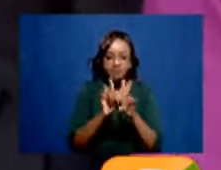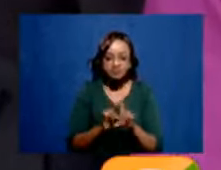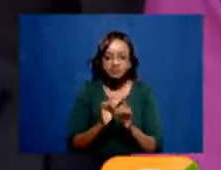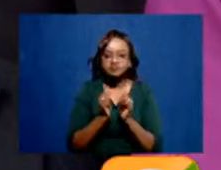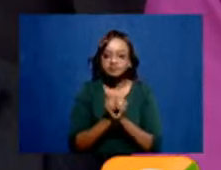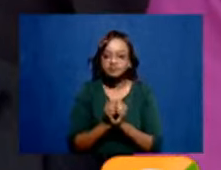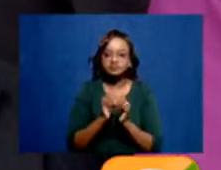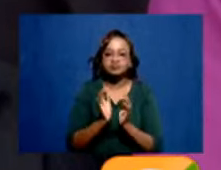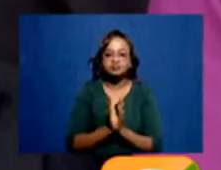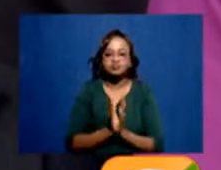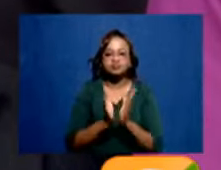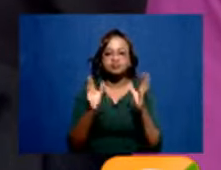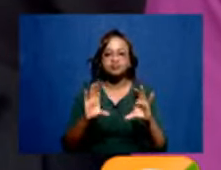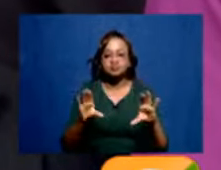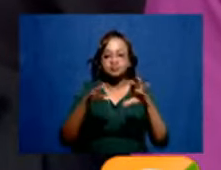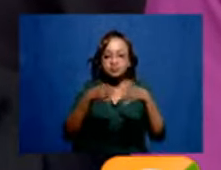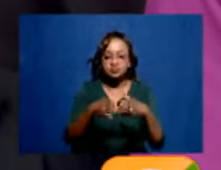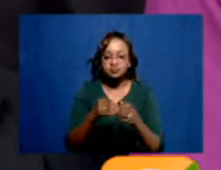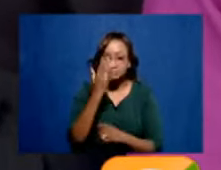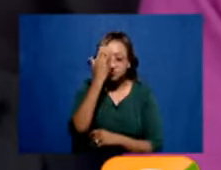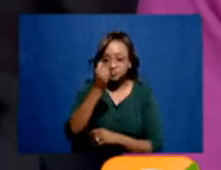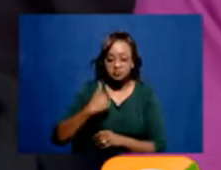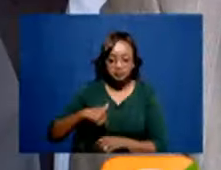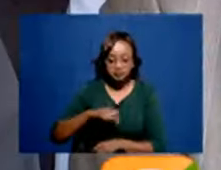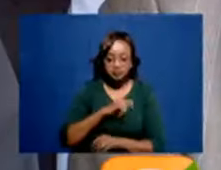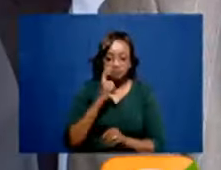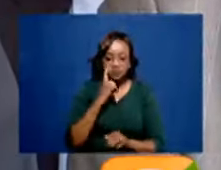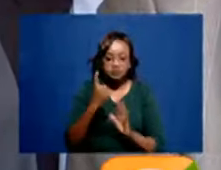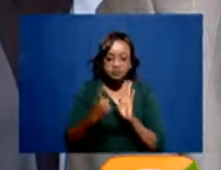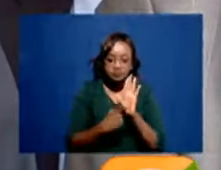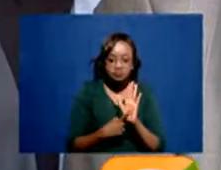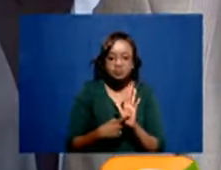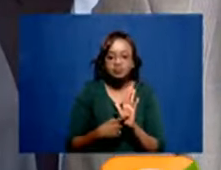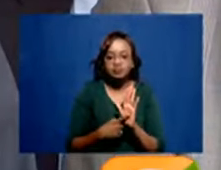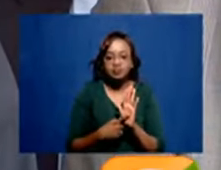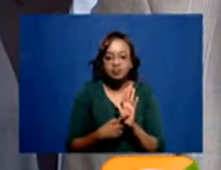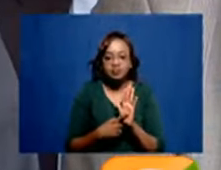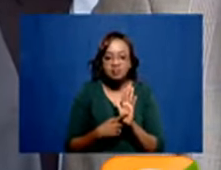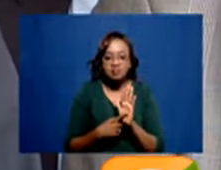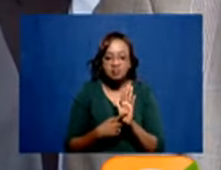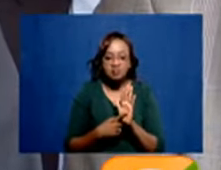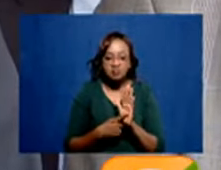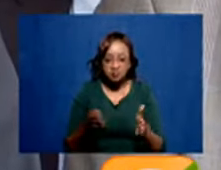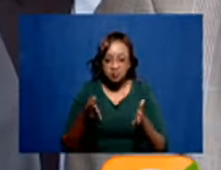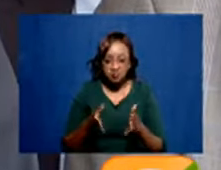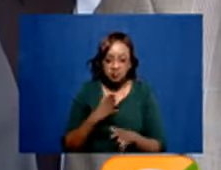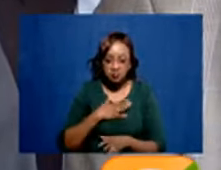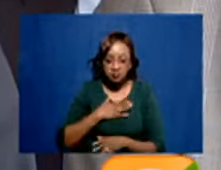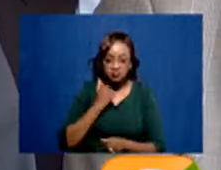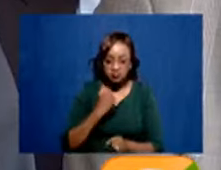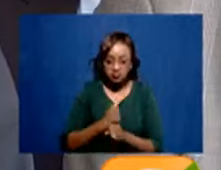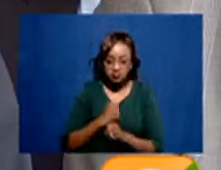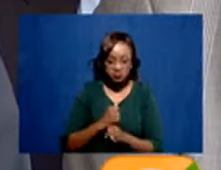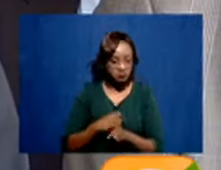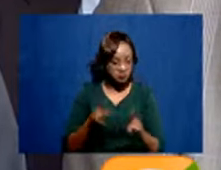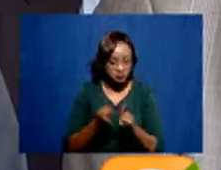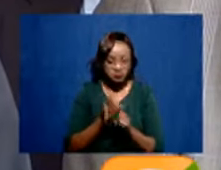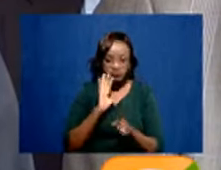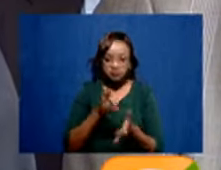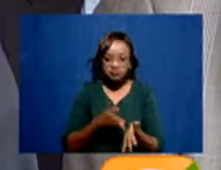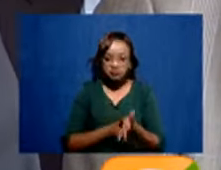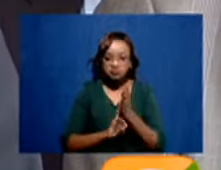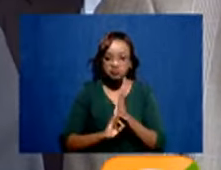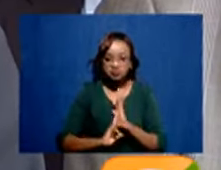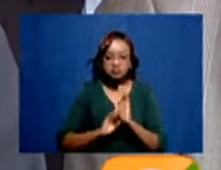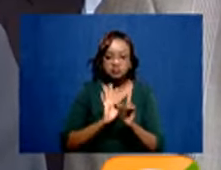general religious community, because we recognize that as the work that we are doing would also require